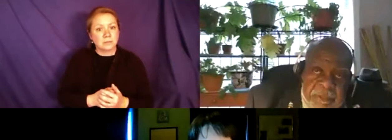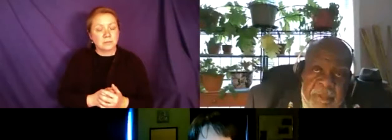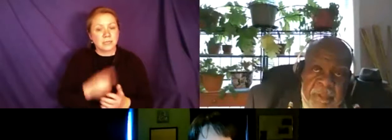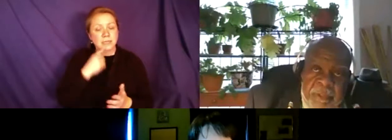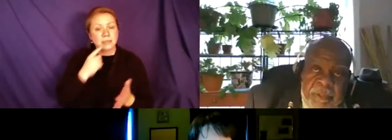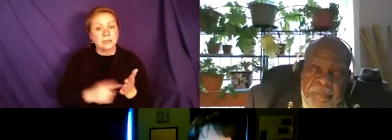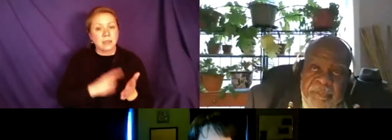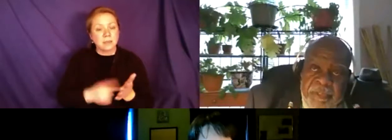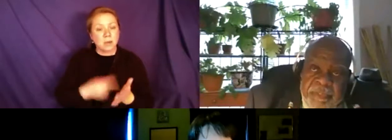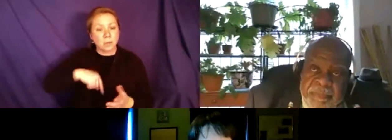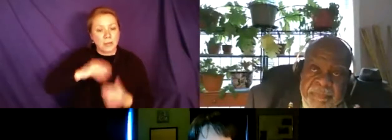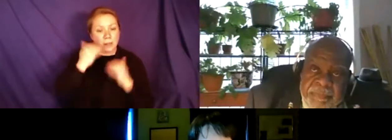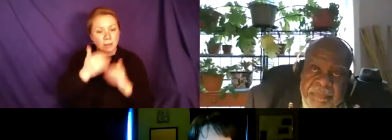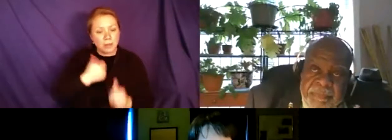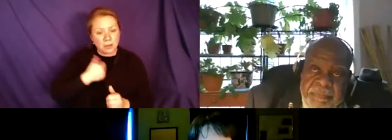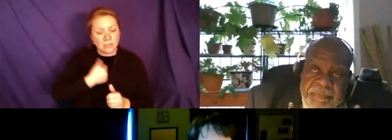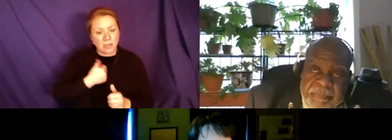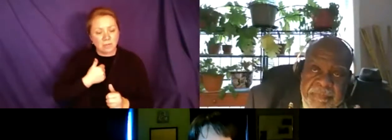ourselves to perfect.